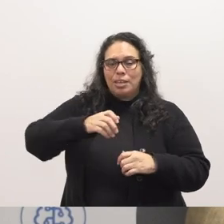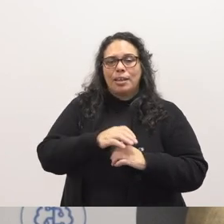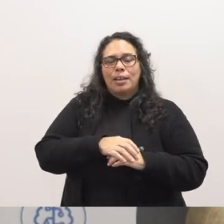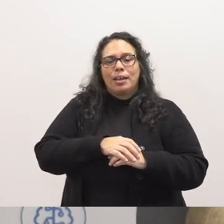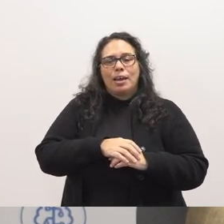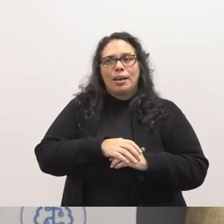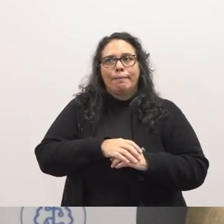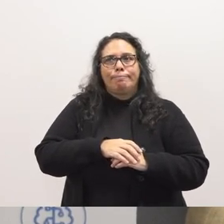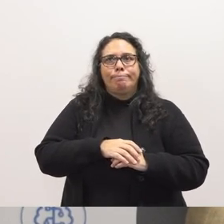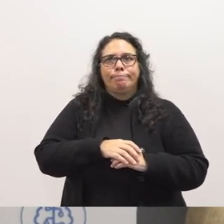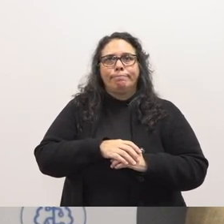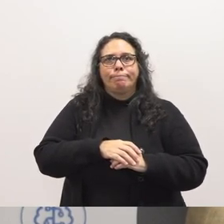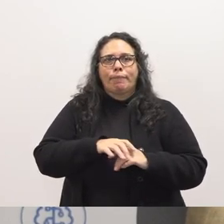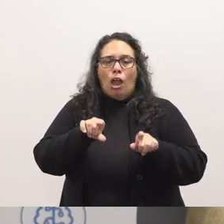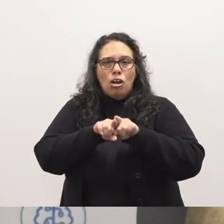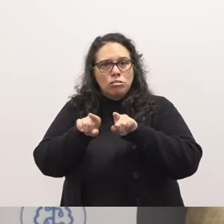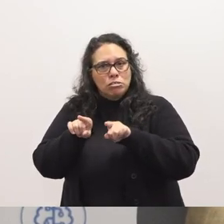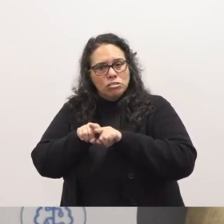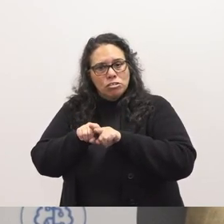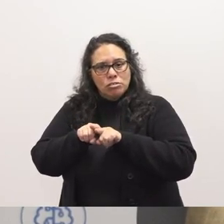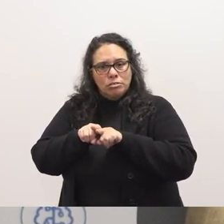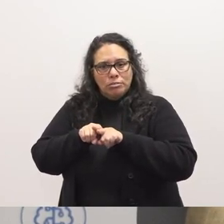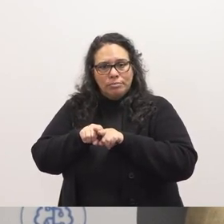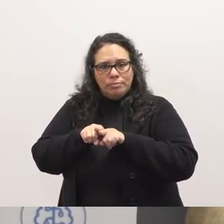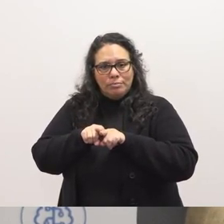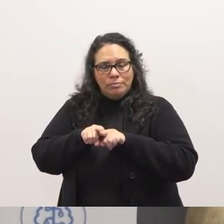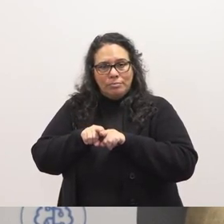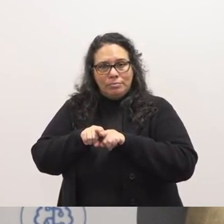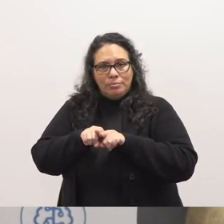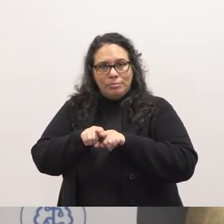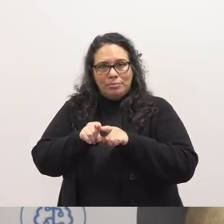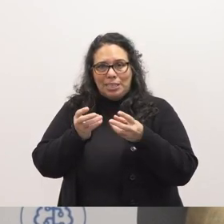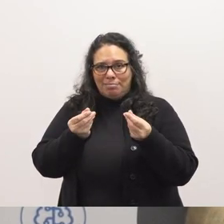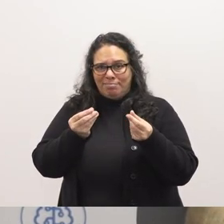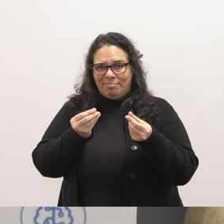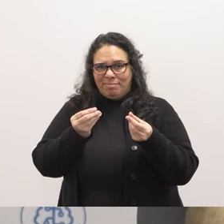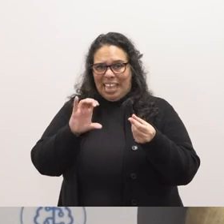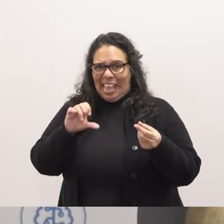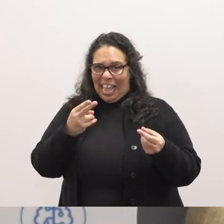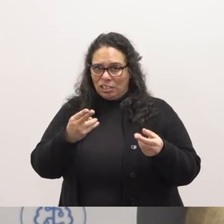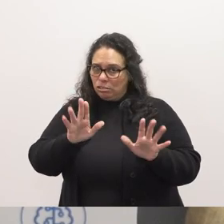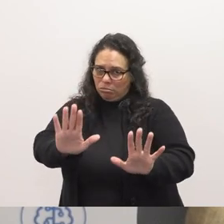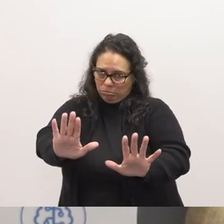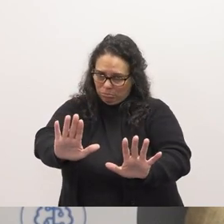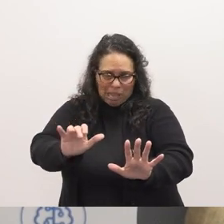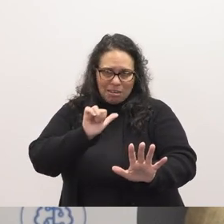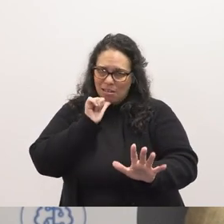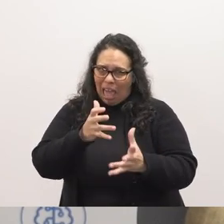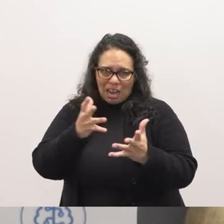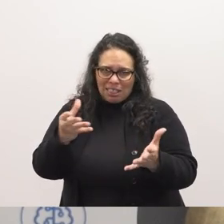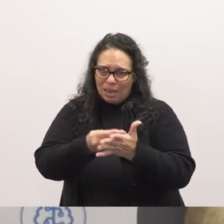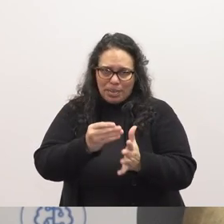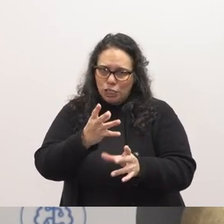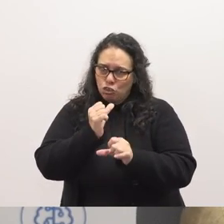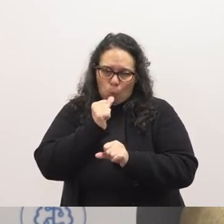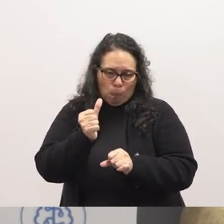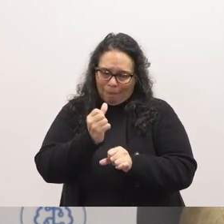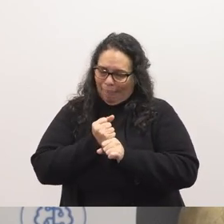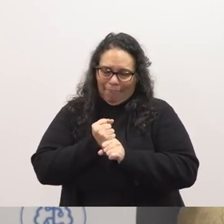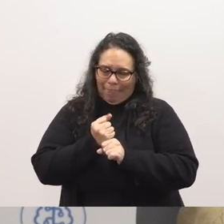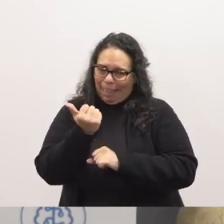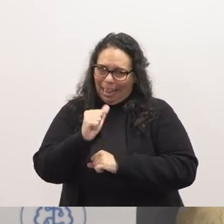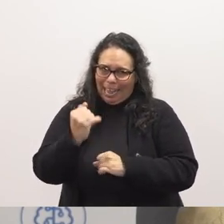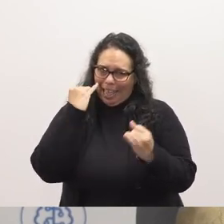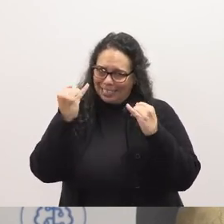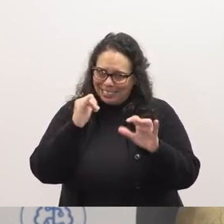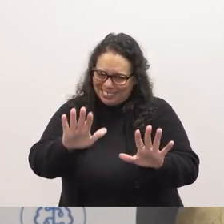and also some cash in small. I don't have a lot of money tucked away, so don't get any ideas. But